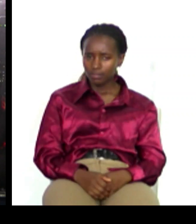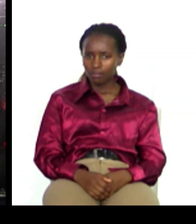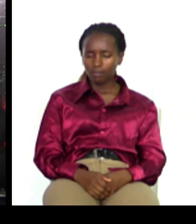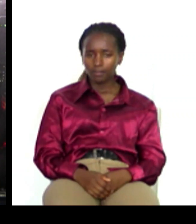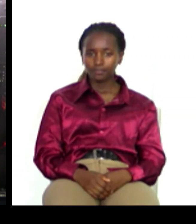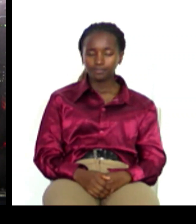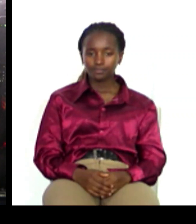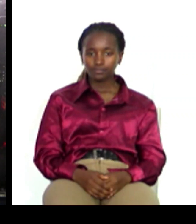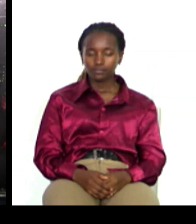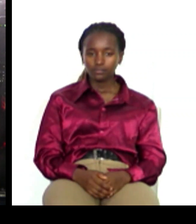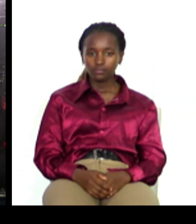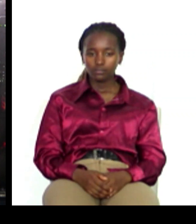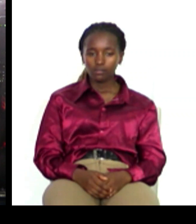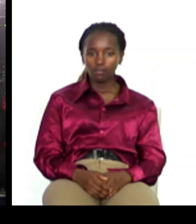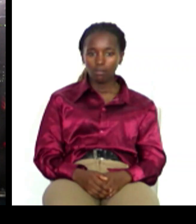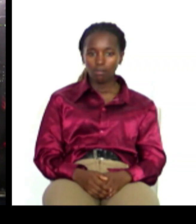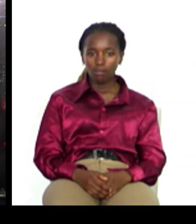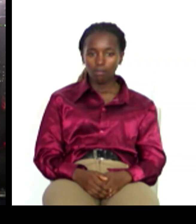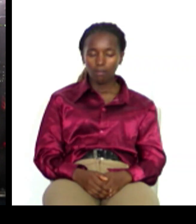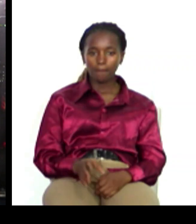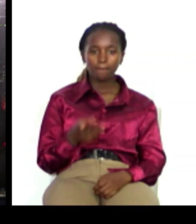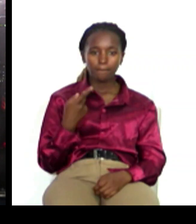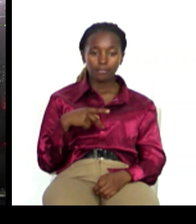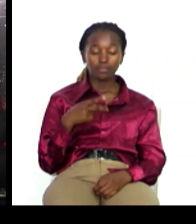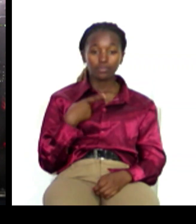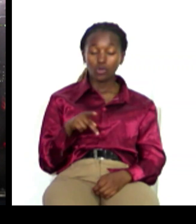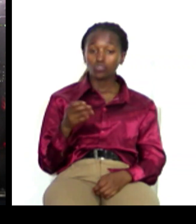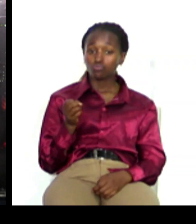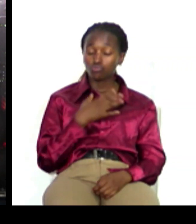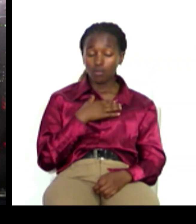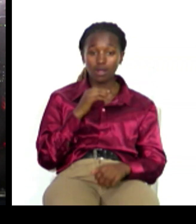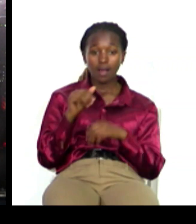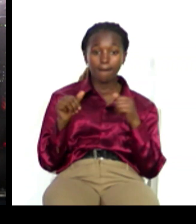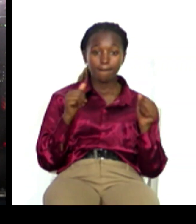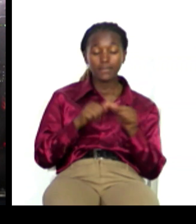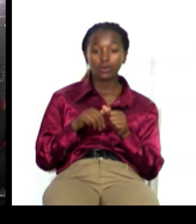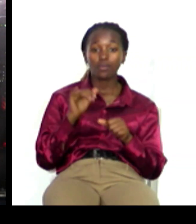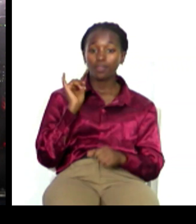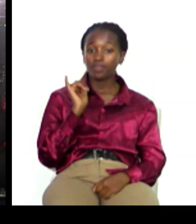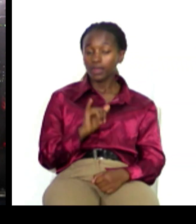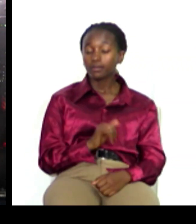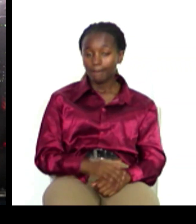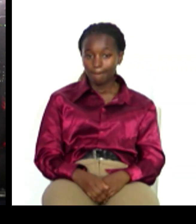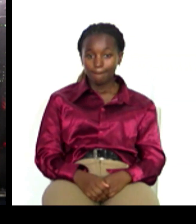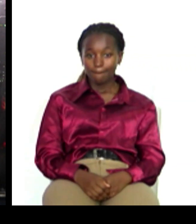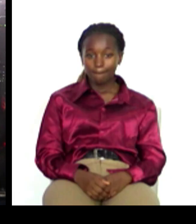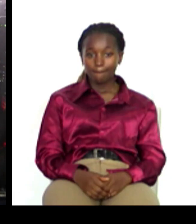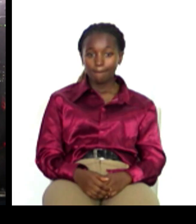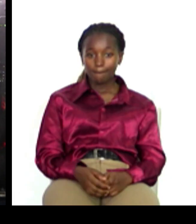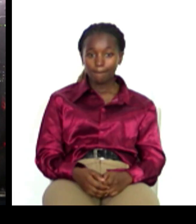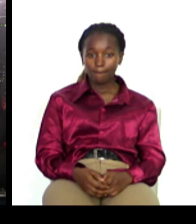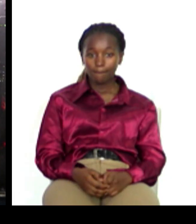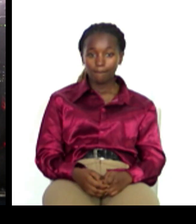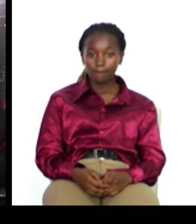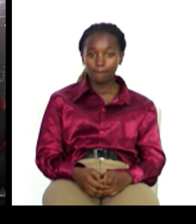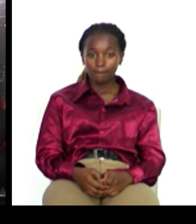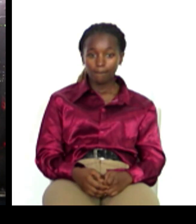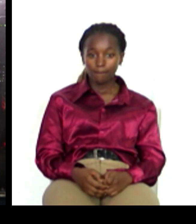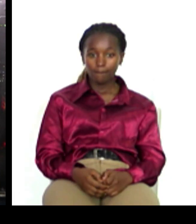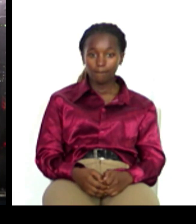kwa bunge. Something ilistua watu. People didn't expect that to happen. Now, Jeff, Yeah. have we stopped